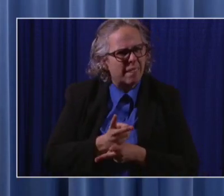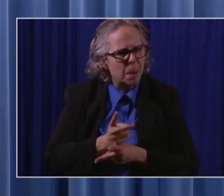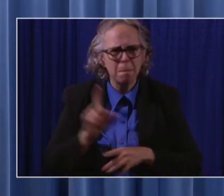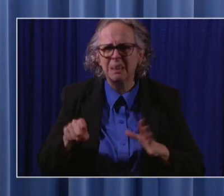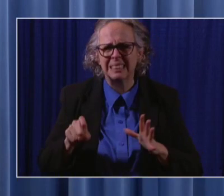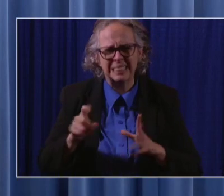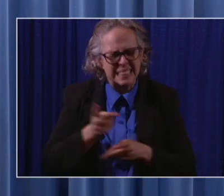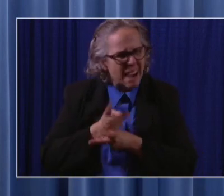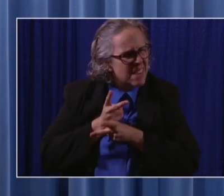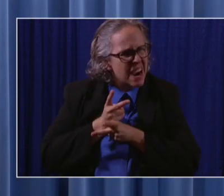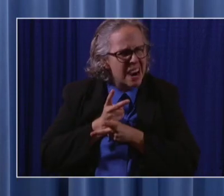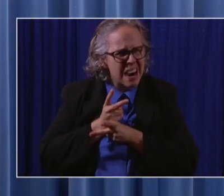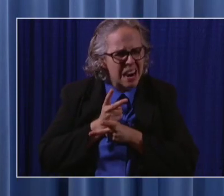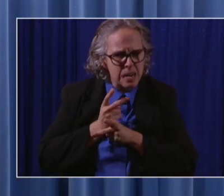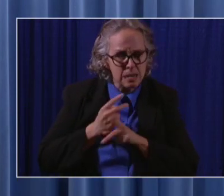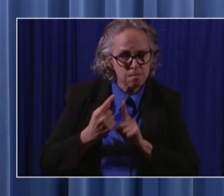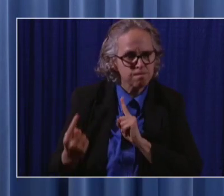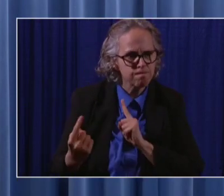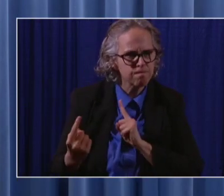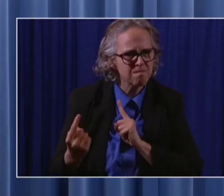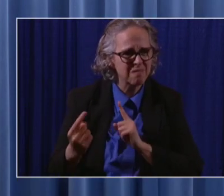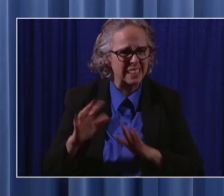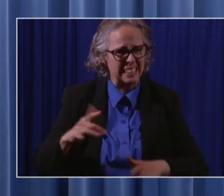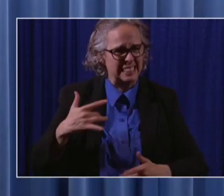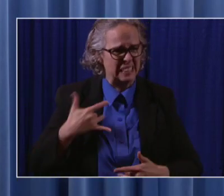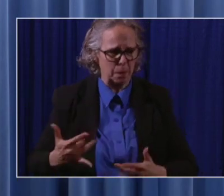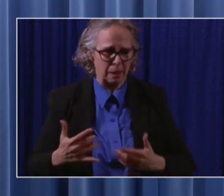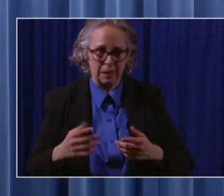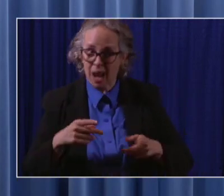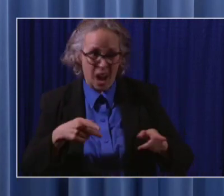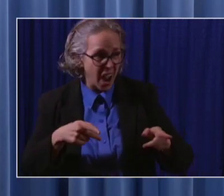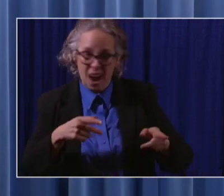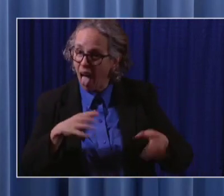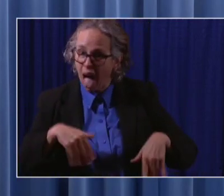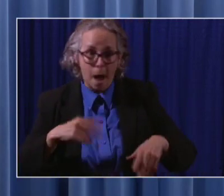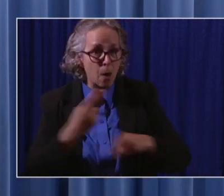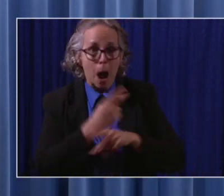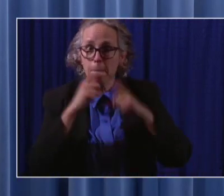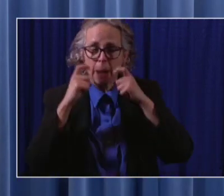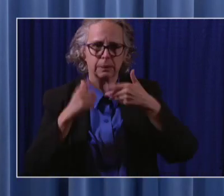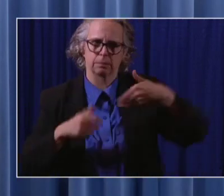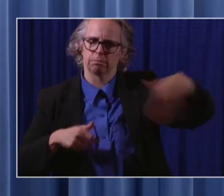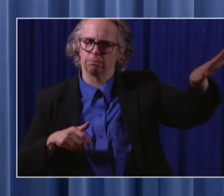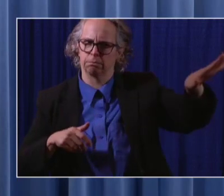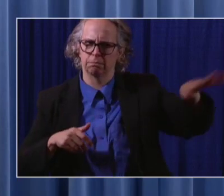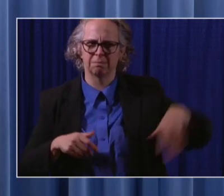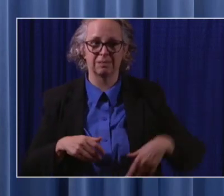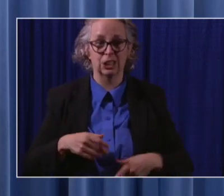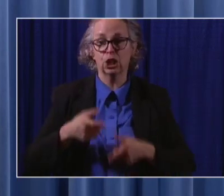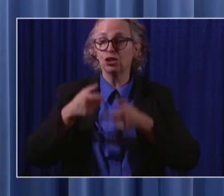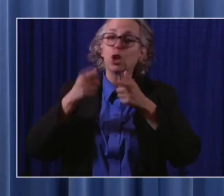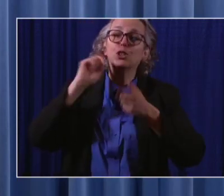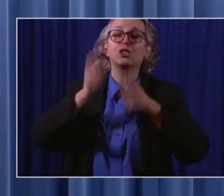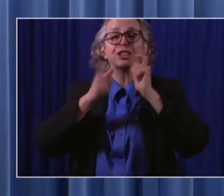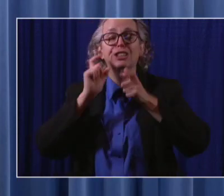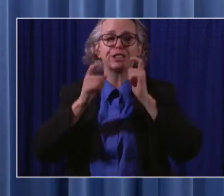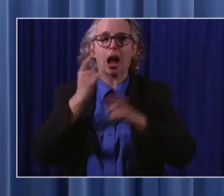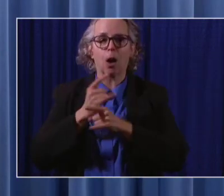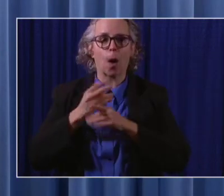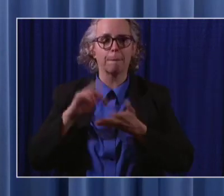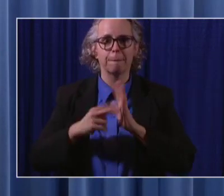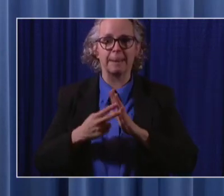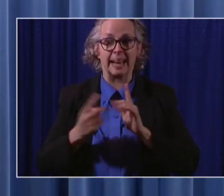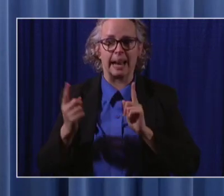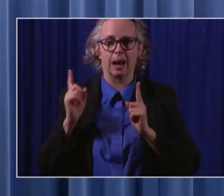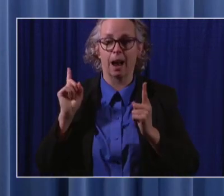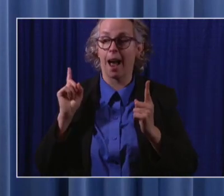is inconsistent. And as we all know, drinking alcohol can lead to less social distancing.